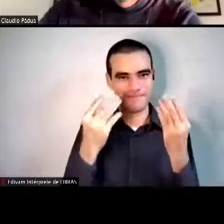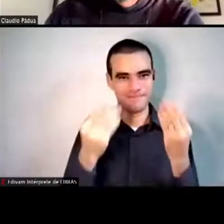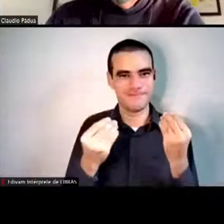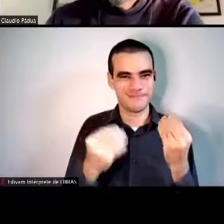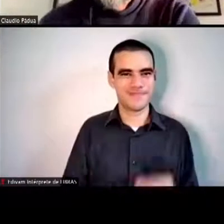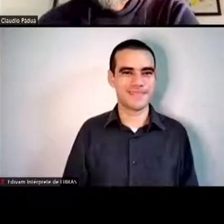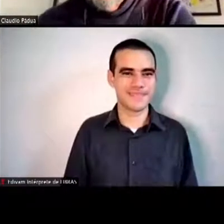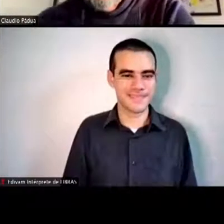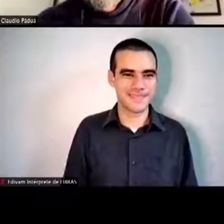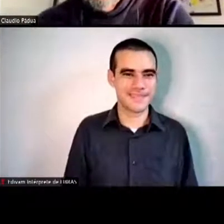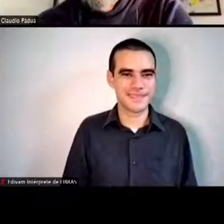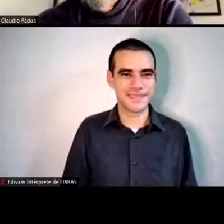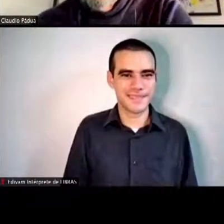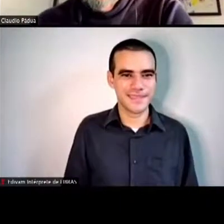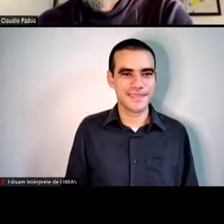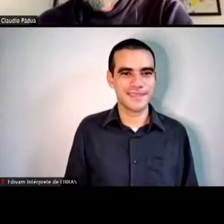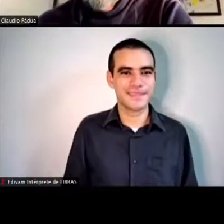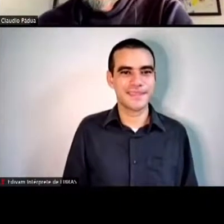to thank you.